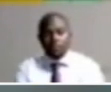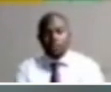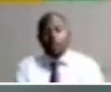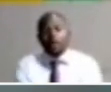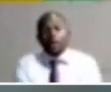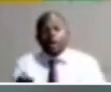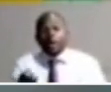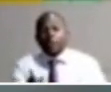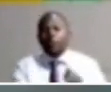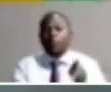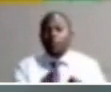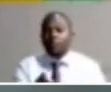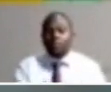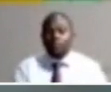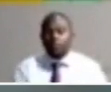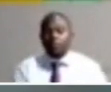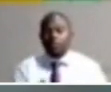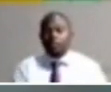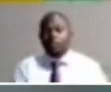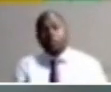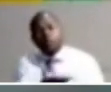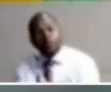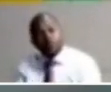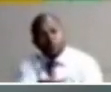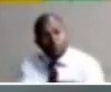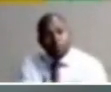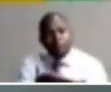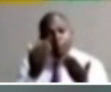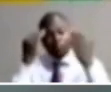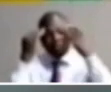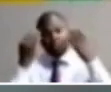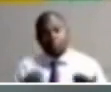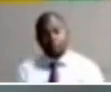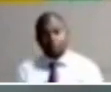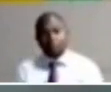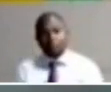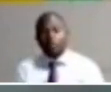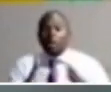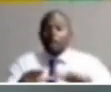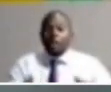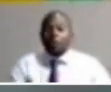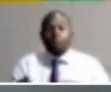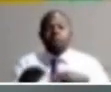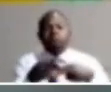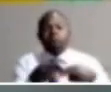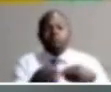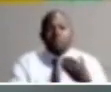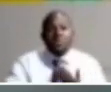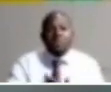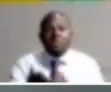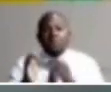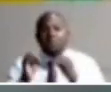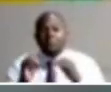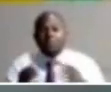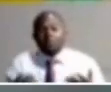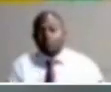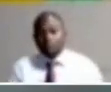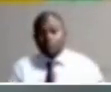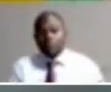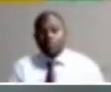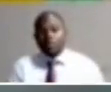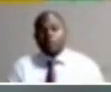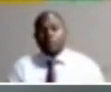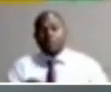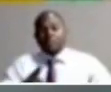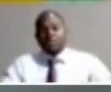How many people had they interacted with, and how careless are they with the